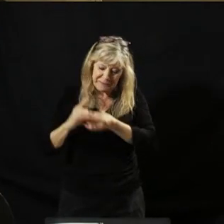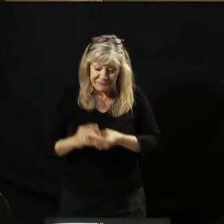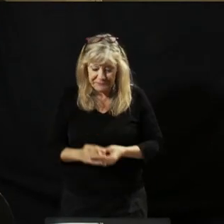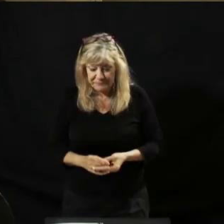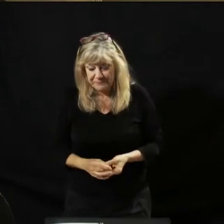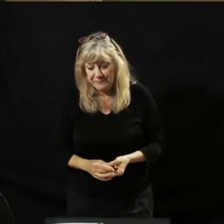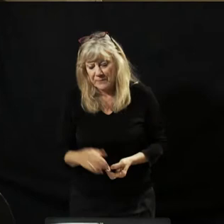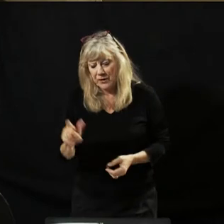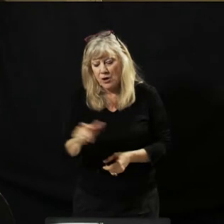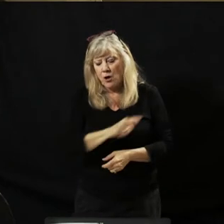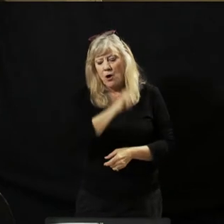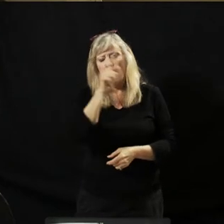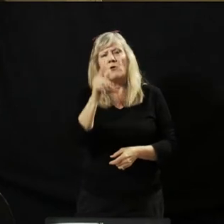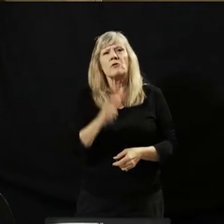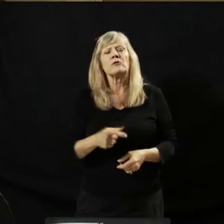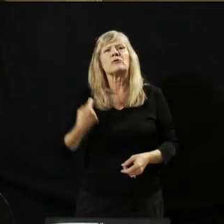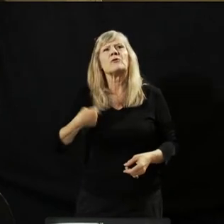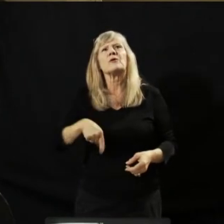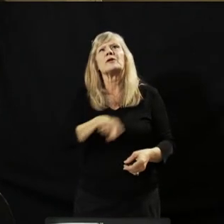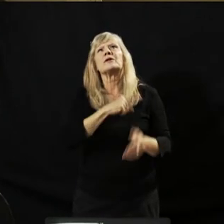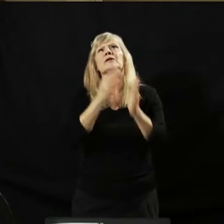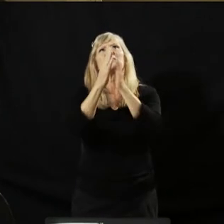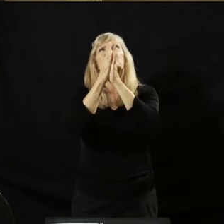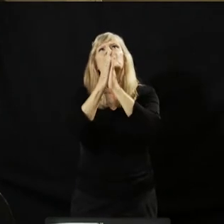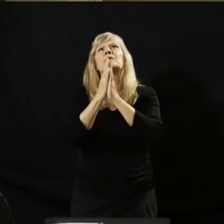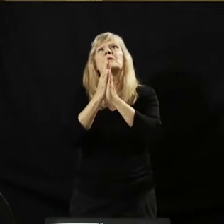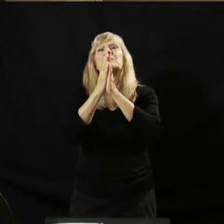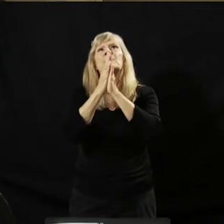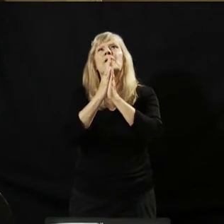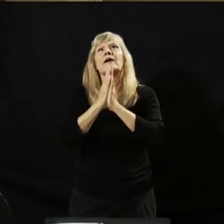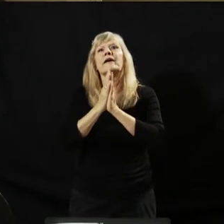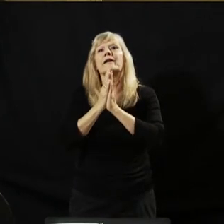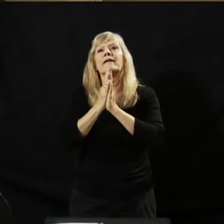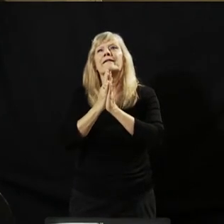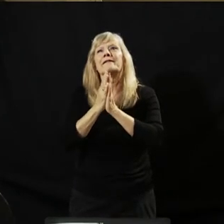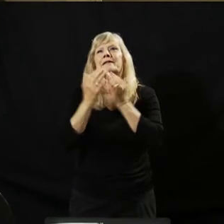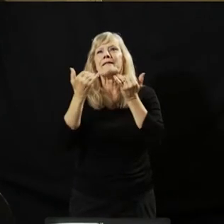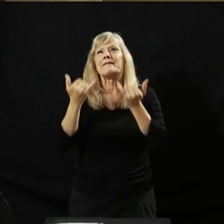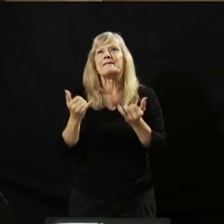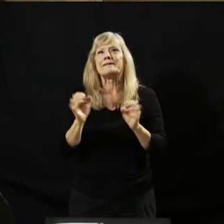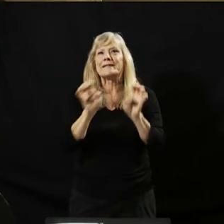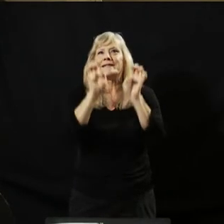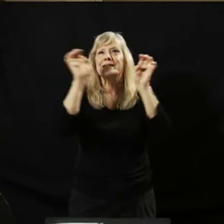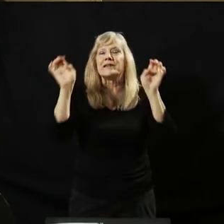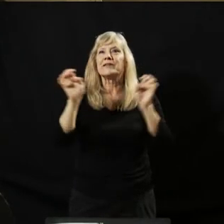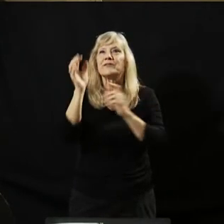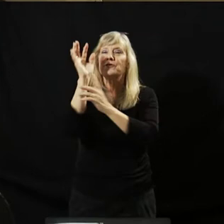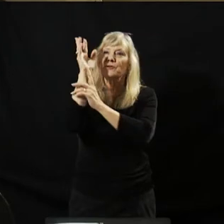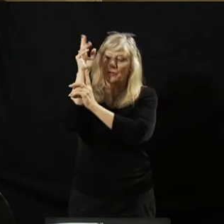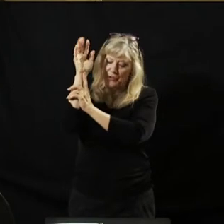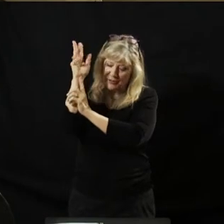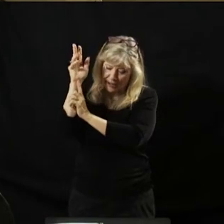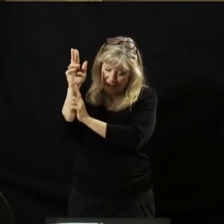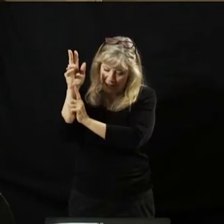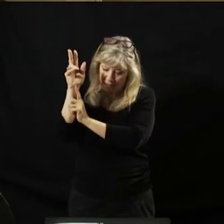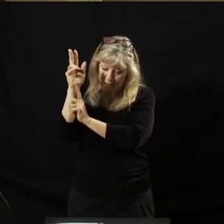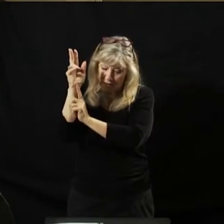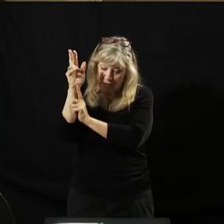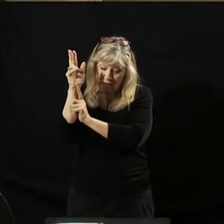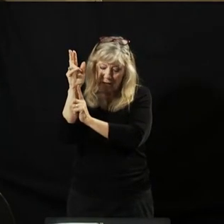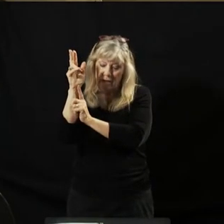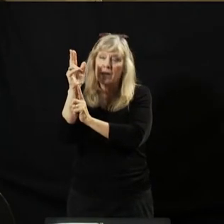Therefore, O Lord, we pray you that this candle, hallowed to the honor of